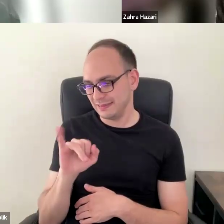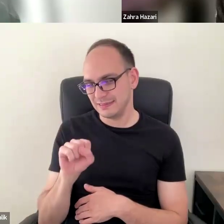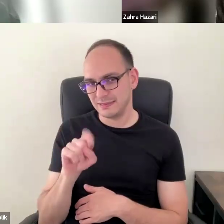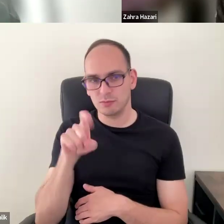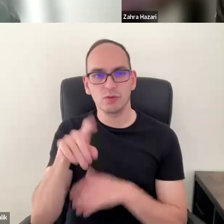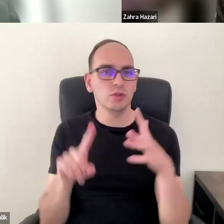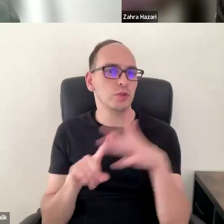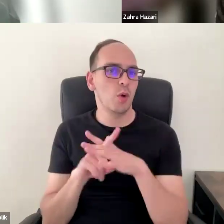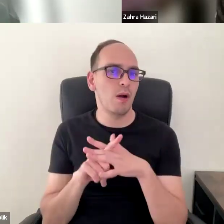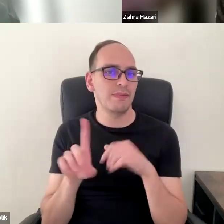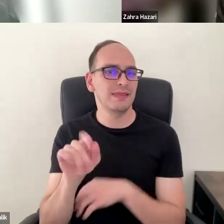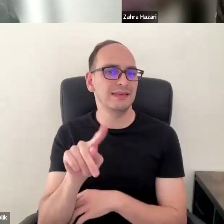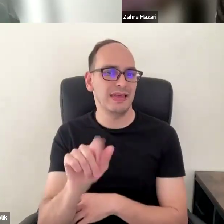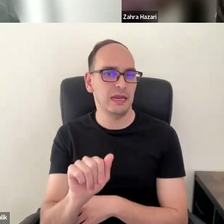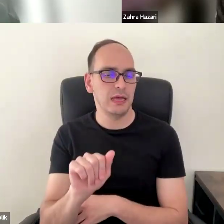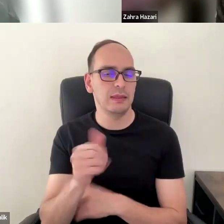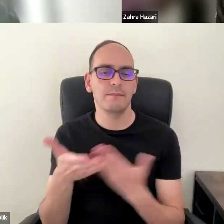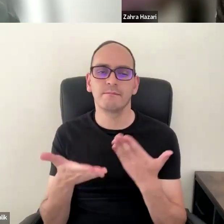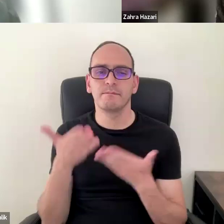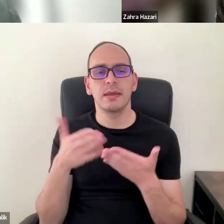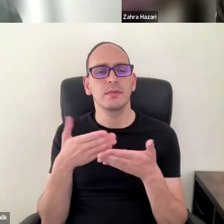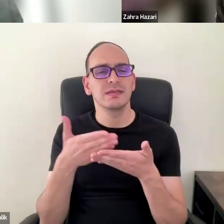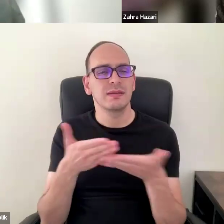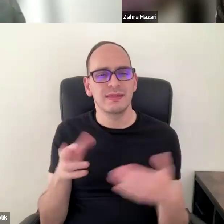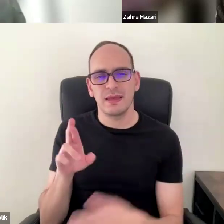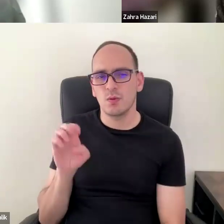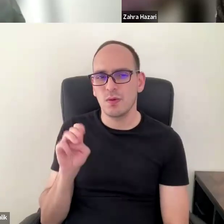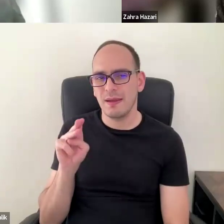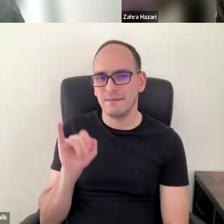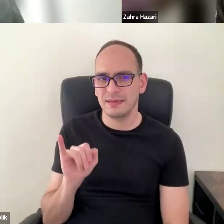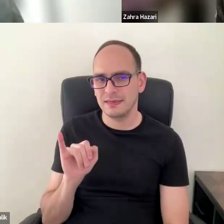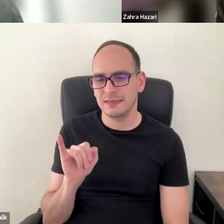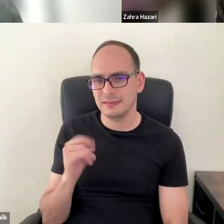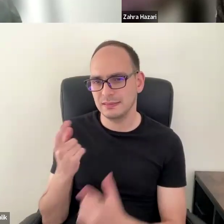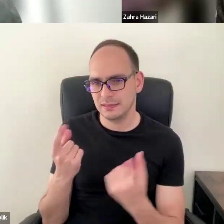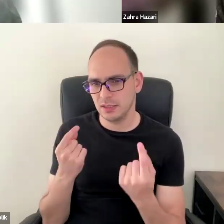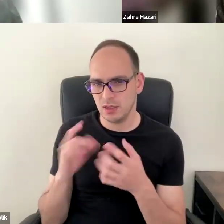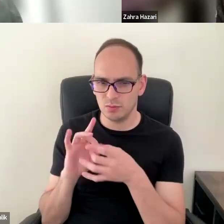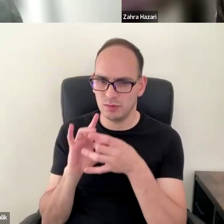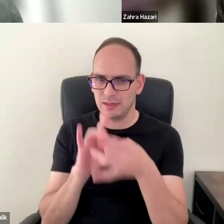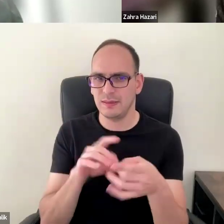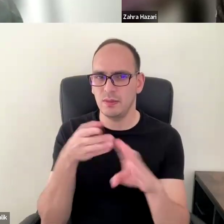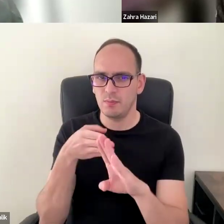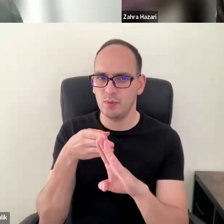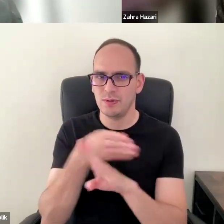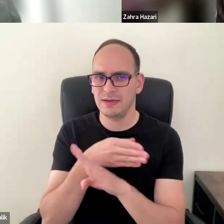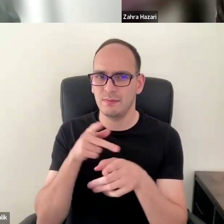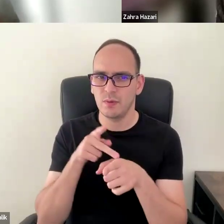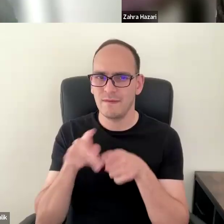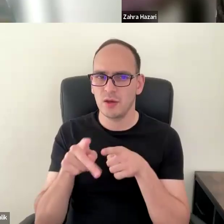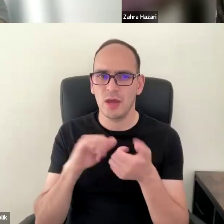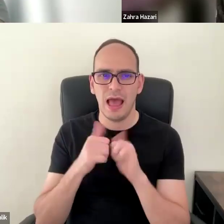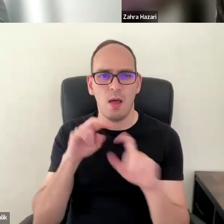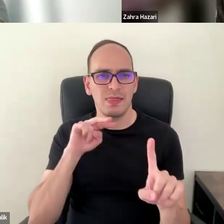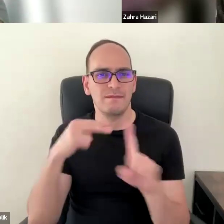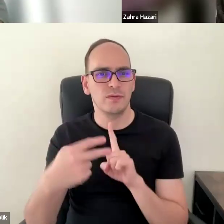the data. And there may be stuff that Remy has done, I don't know, Amy, around the pre-professionals and how they may see